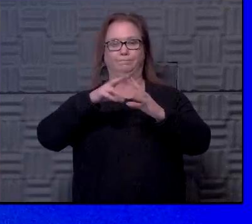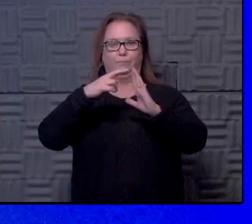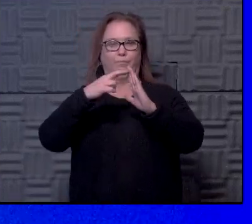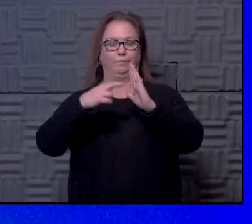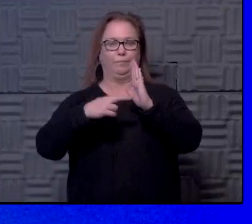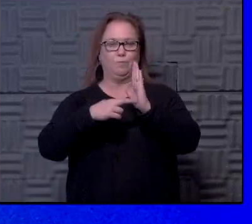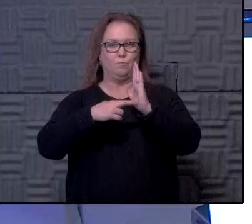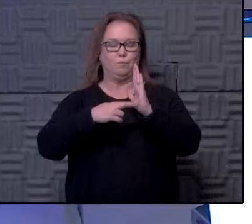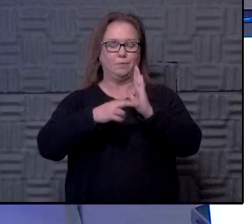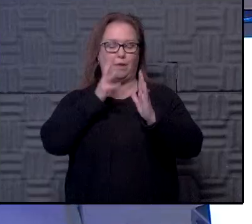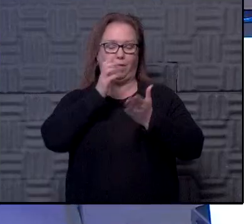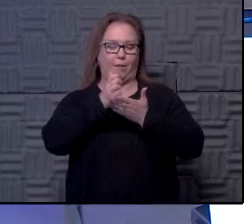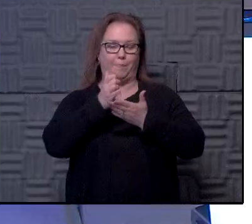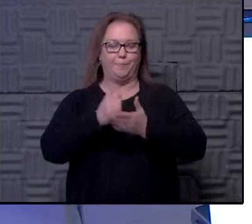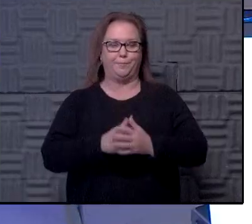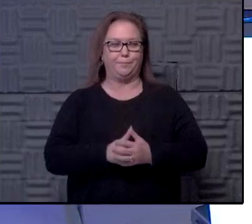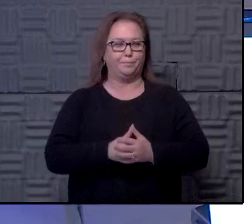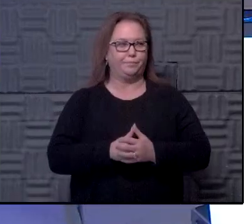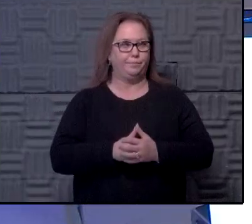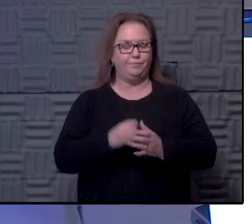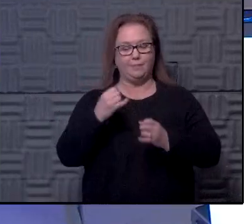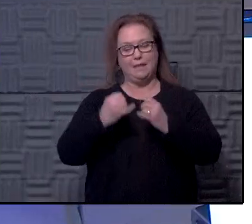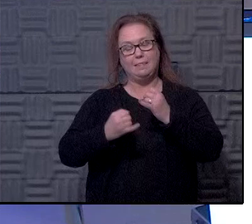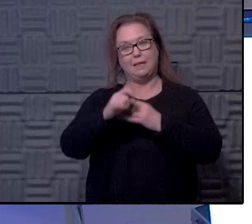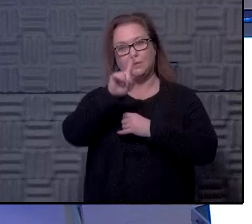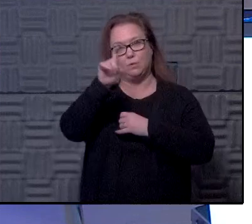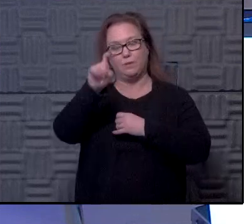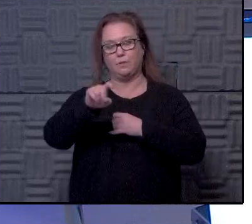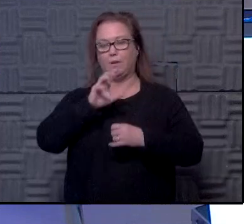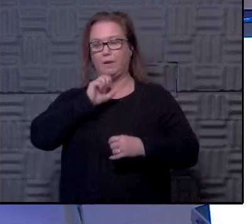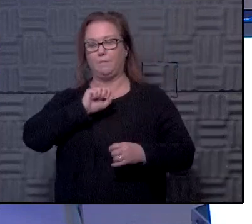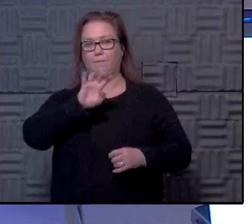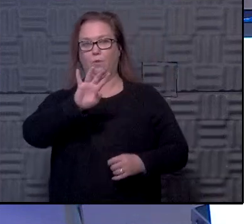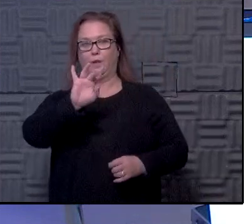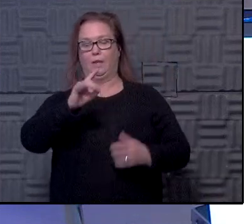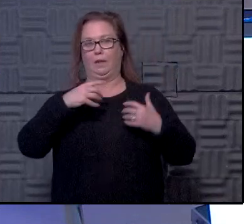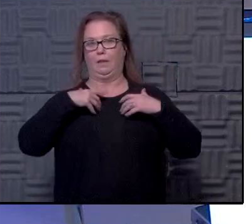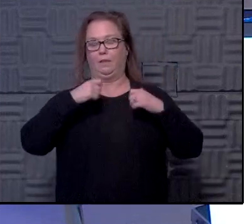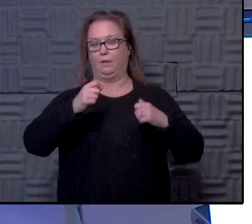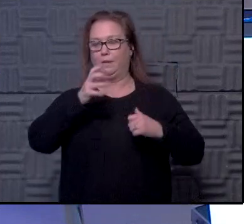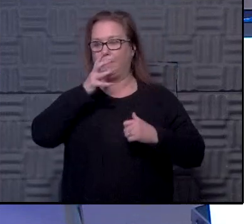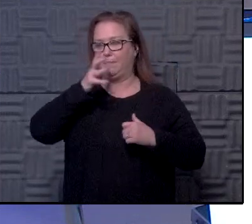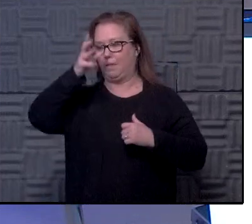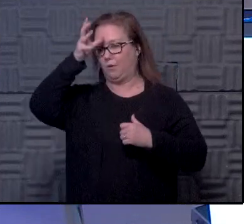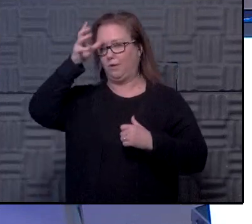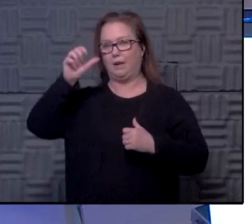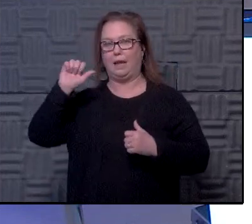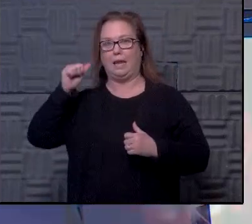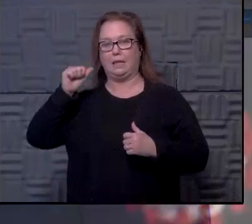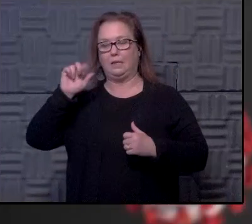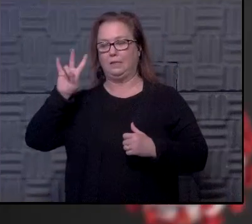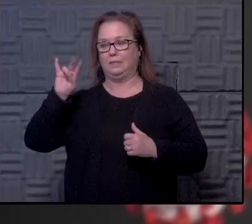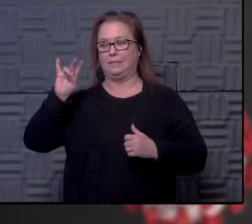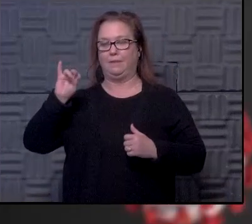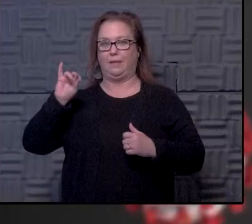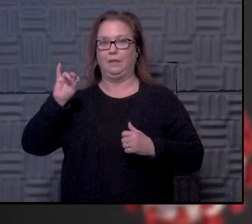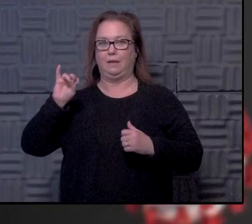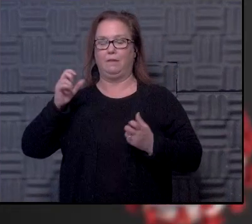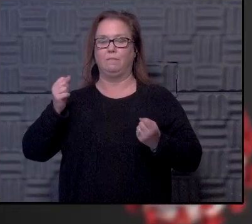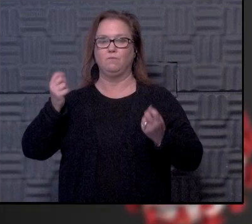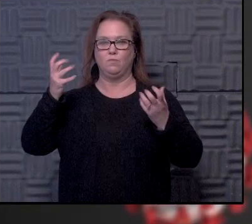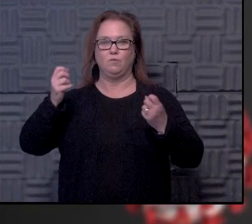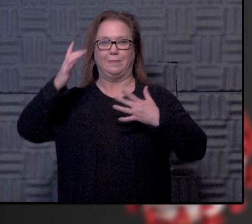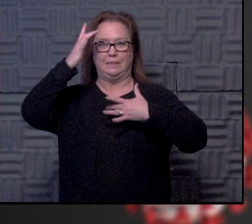going to help. All right, last question. I am 48 and healthy. My mother and aunt are in their 70s and have numerous